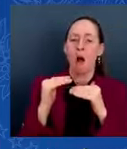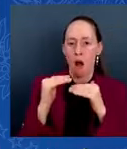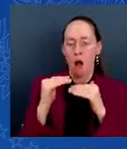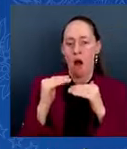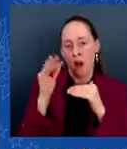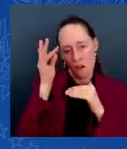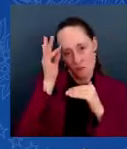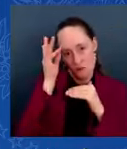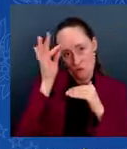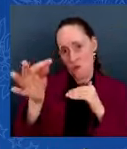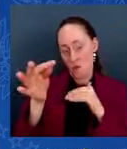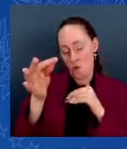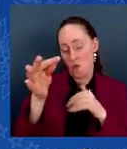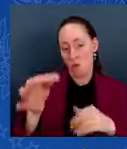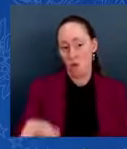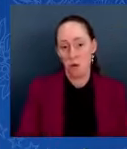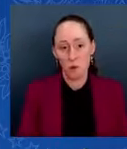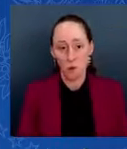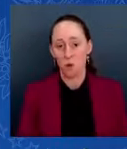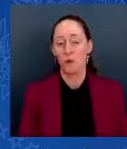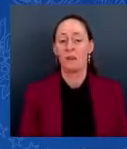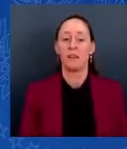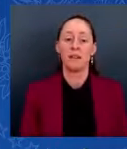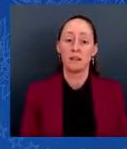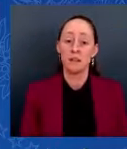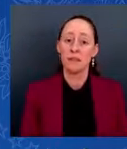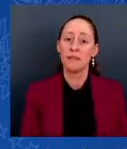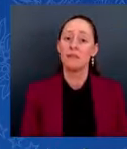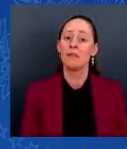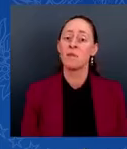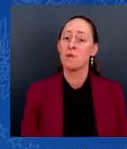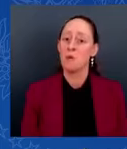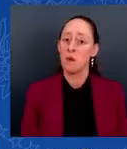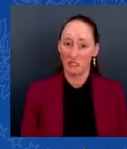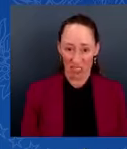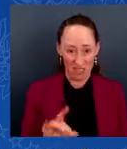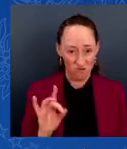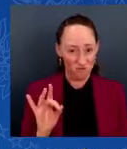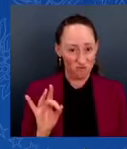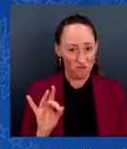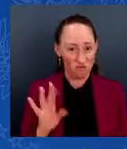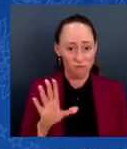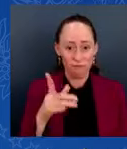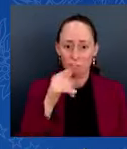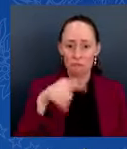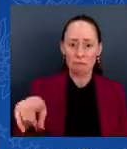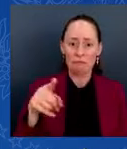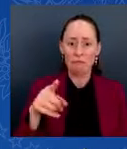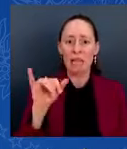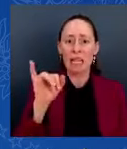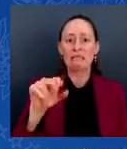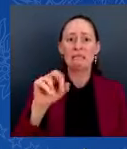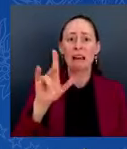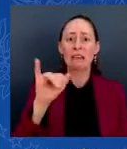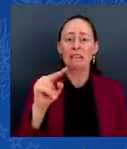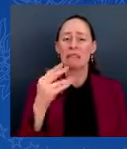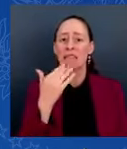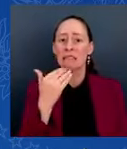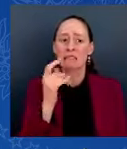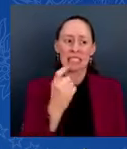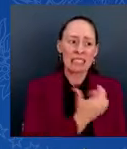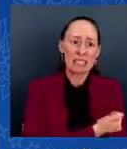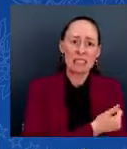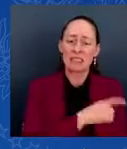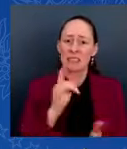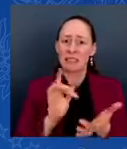really matters. For example, take the insulin needed to treat diabetes. The guy who invented that insulin 100 years